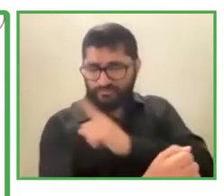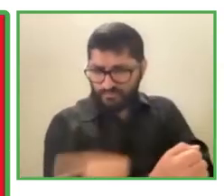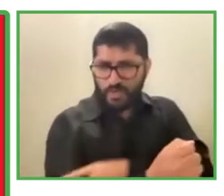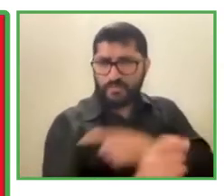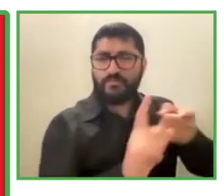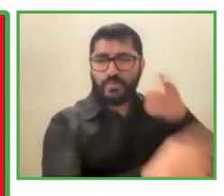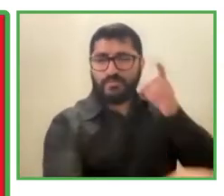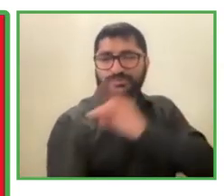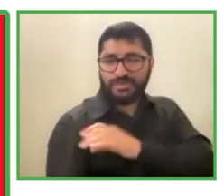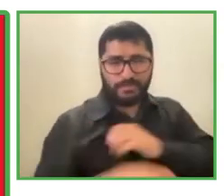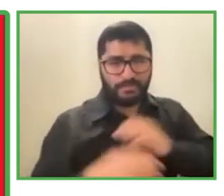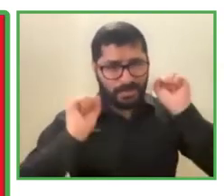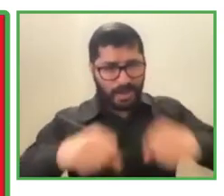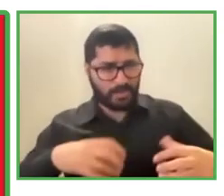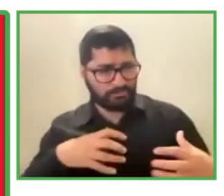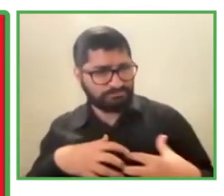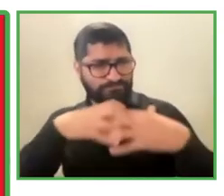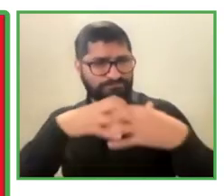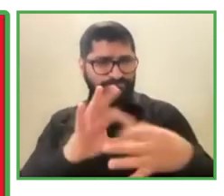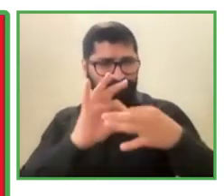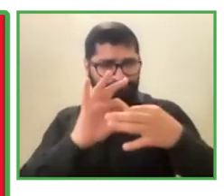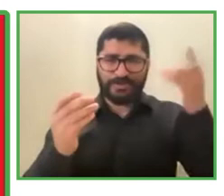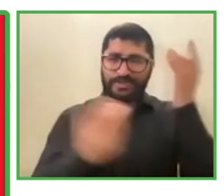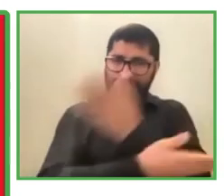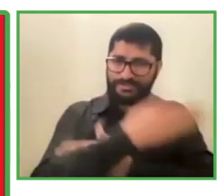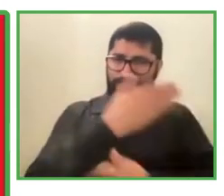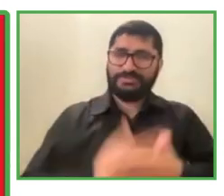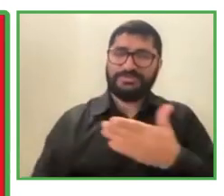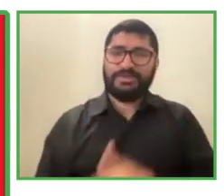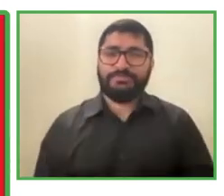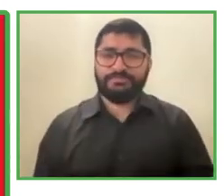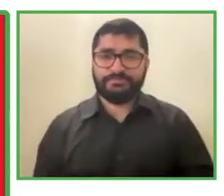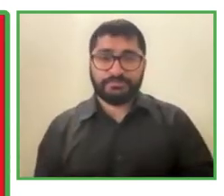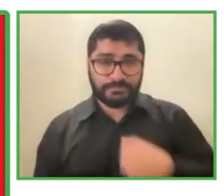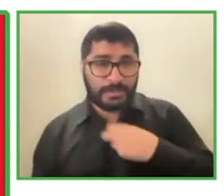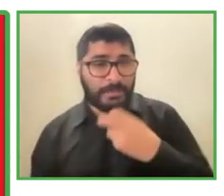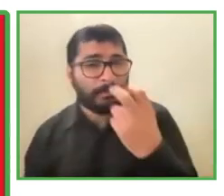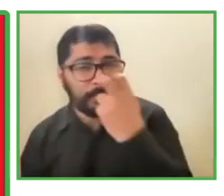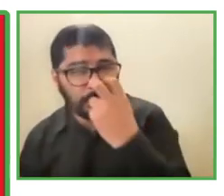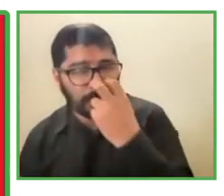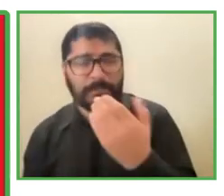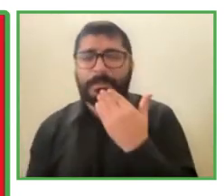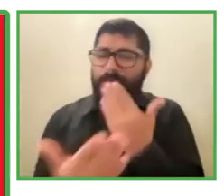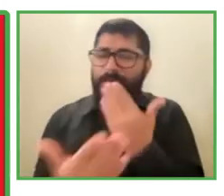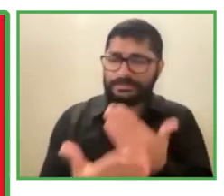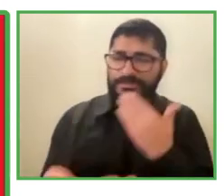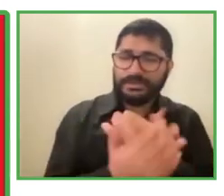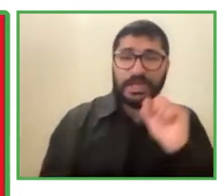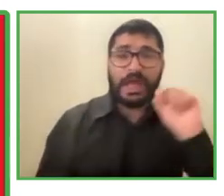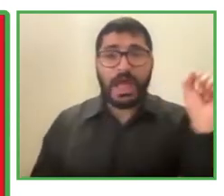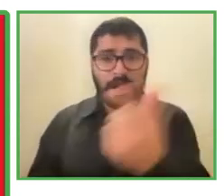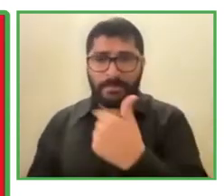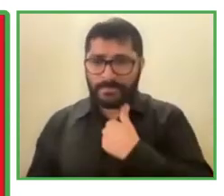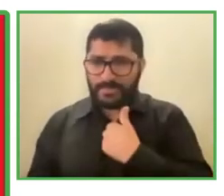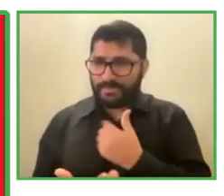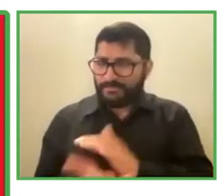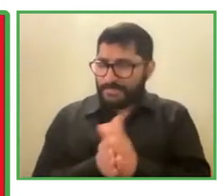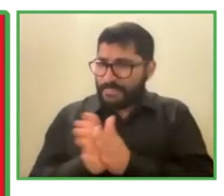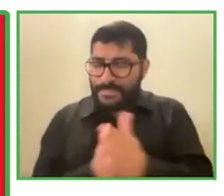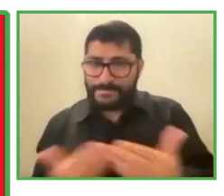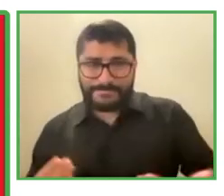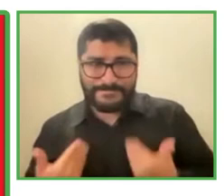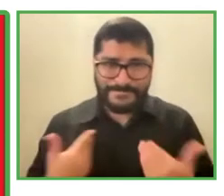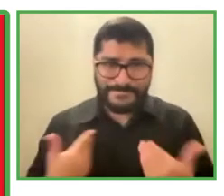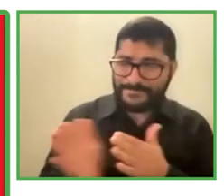Thank you very much. And we're really looking forward to this forum today,